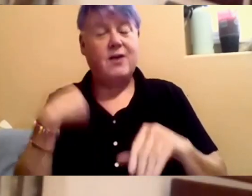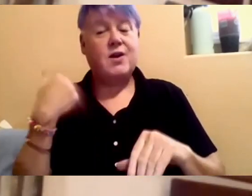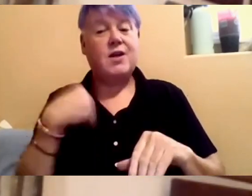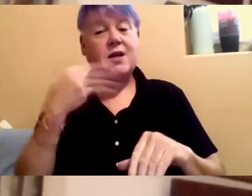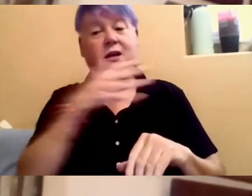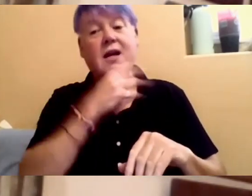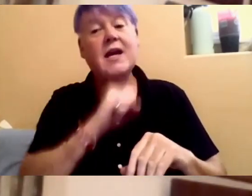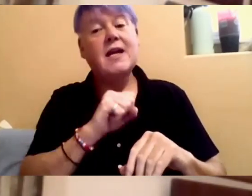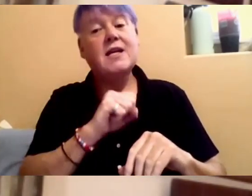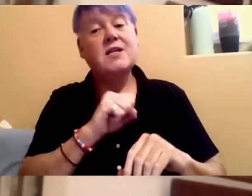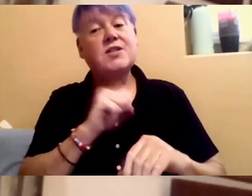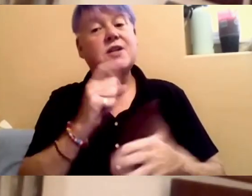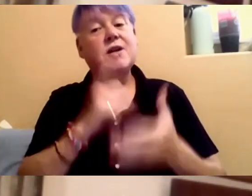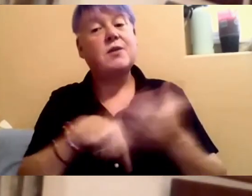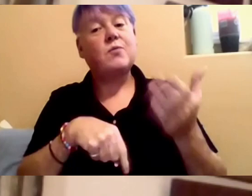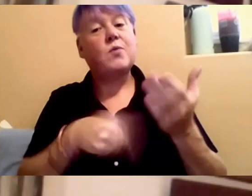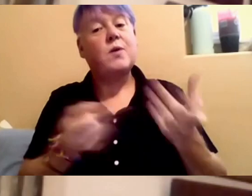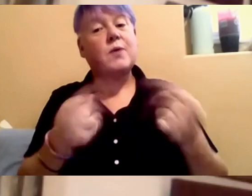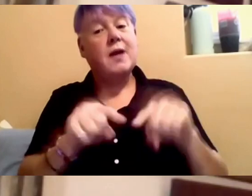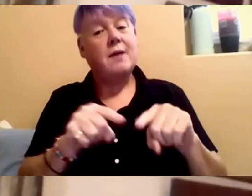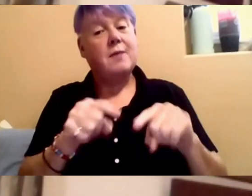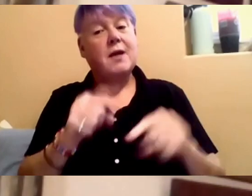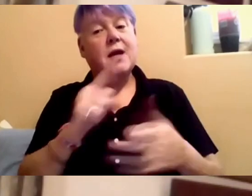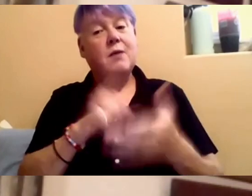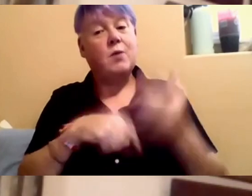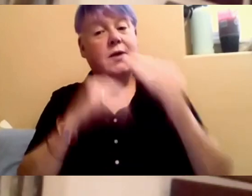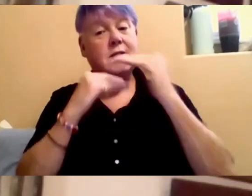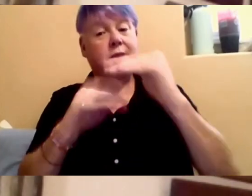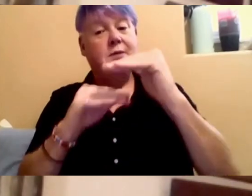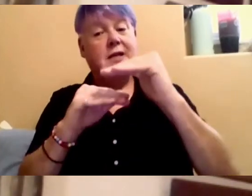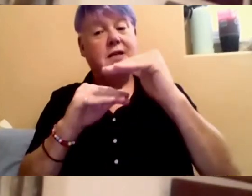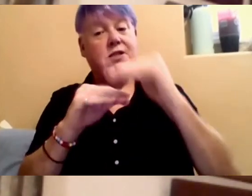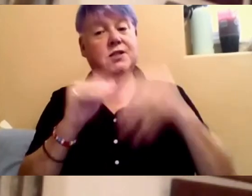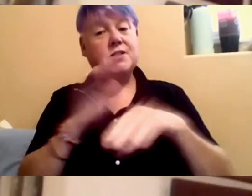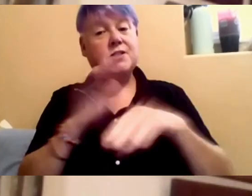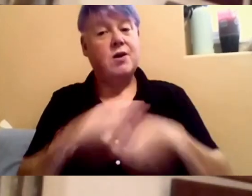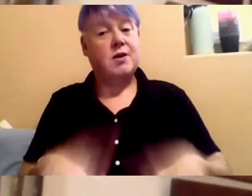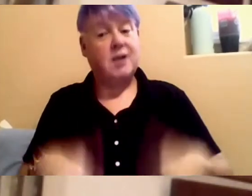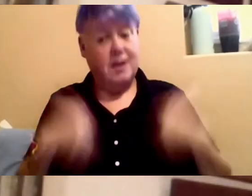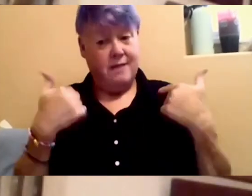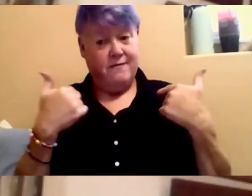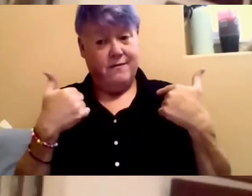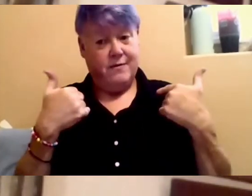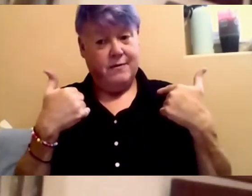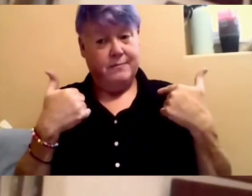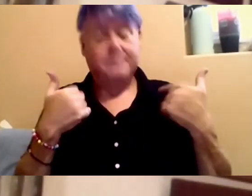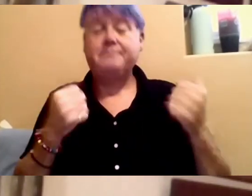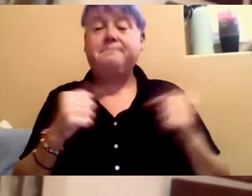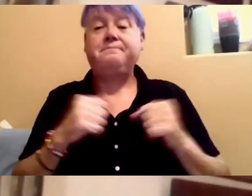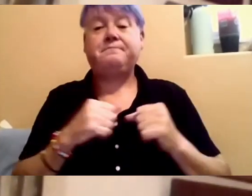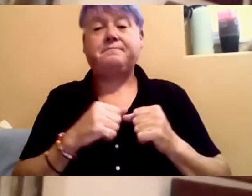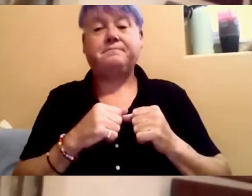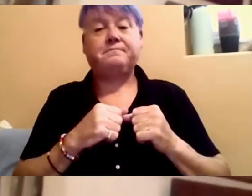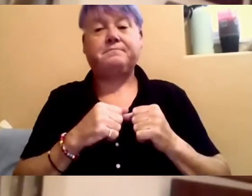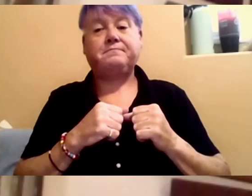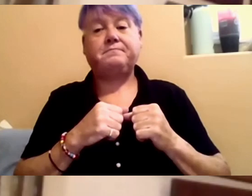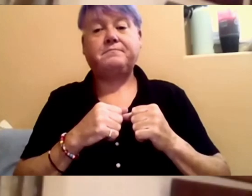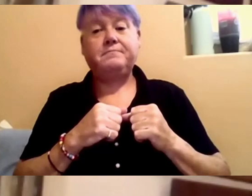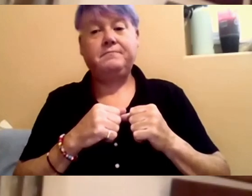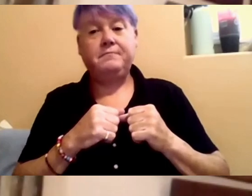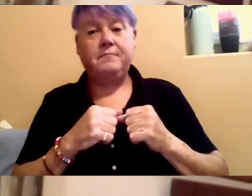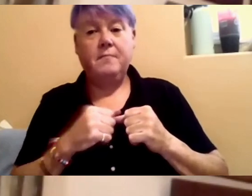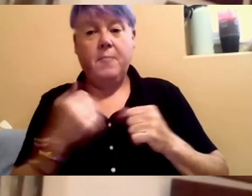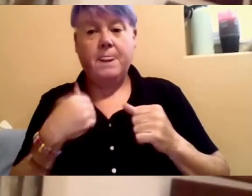and what the limitations on his life will be, his or her life. So I